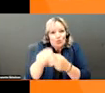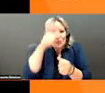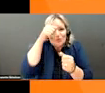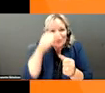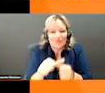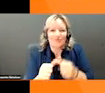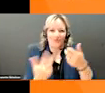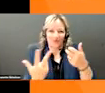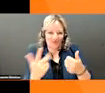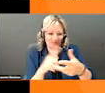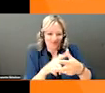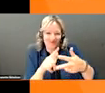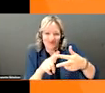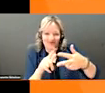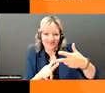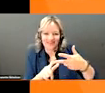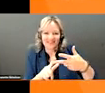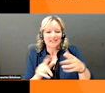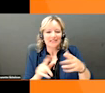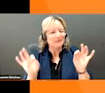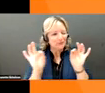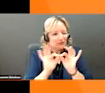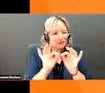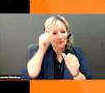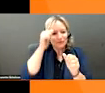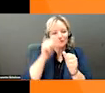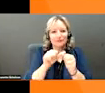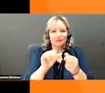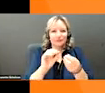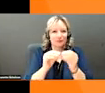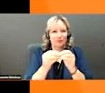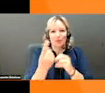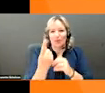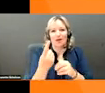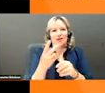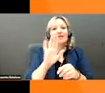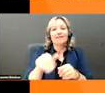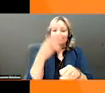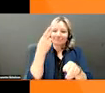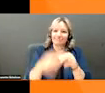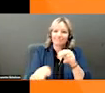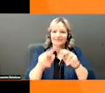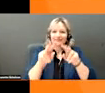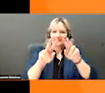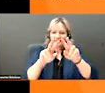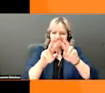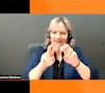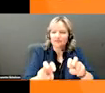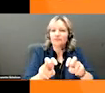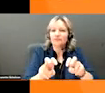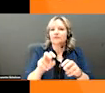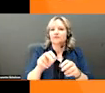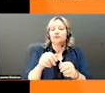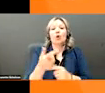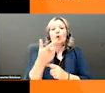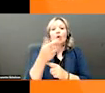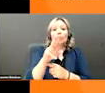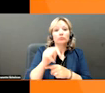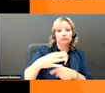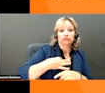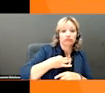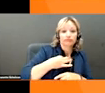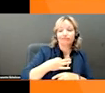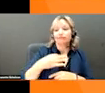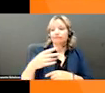takeaways, I would say the quick assessment is going to save you so much time and effort on a grant application. If